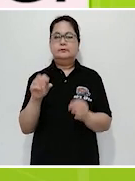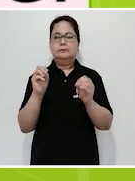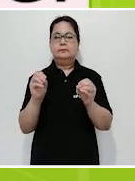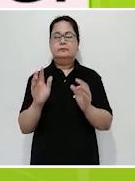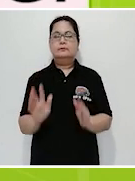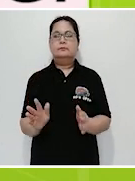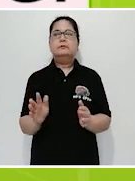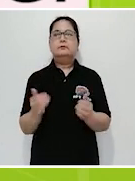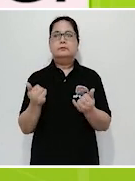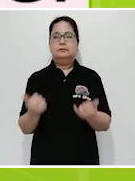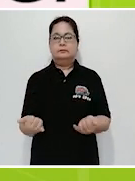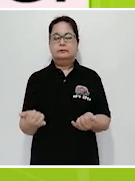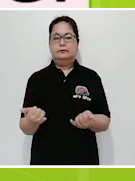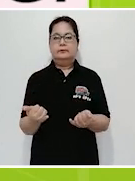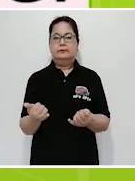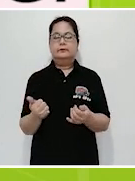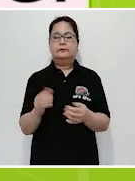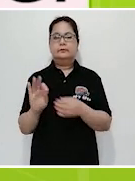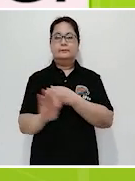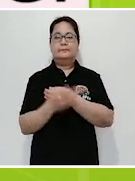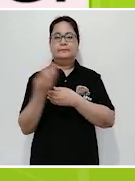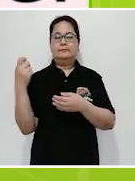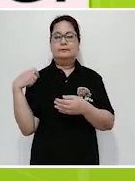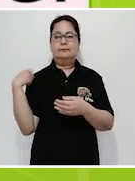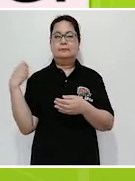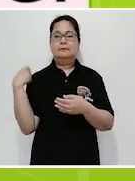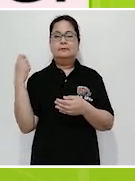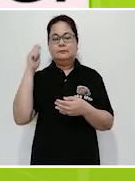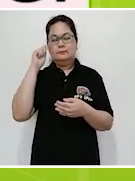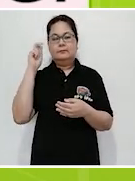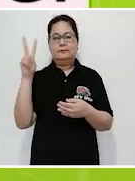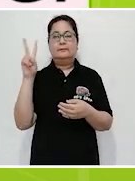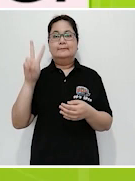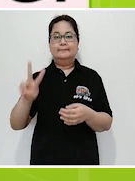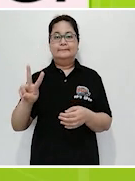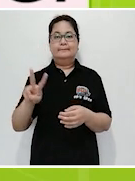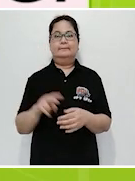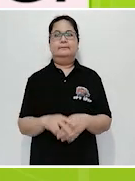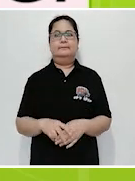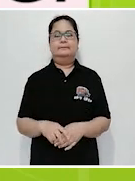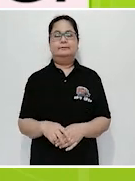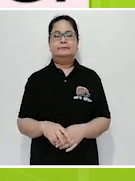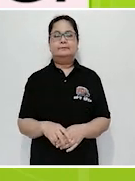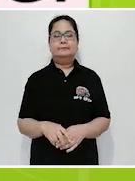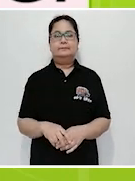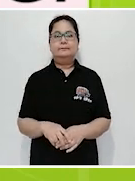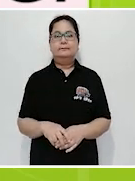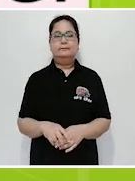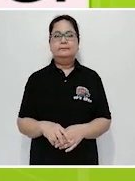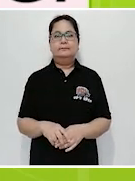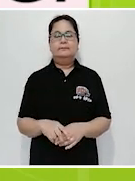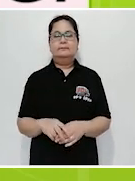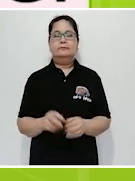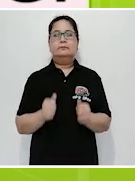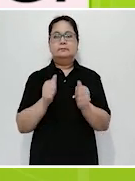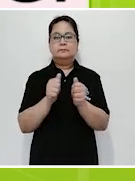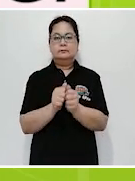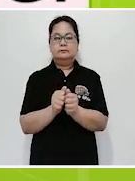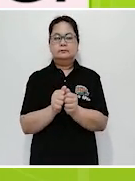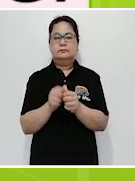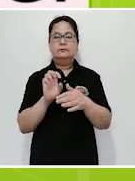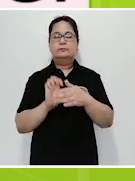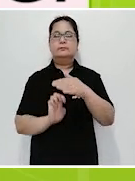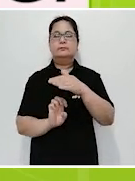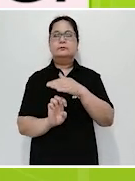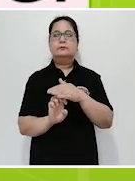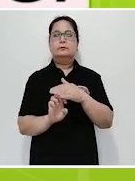teacher lecturer for today's episode on Fernandino Teens TV Season 2. Be with me to